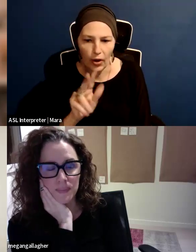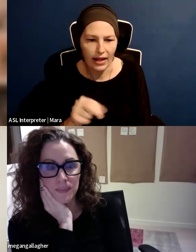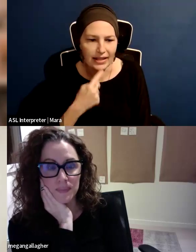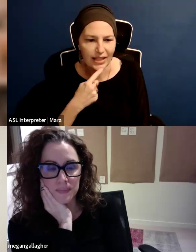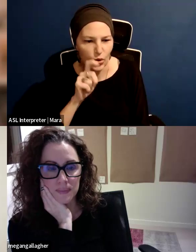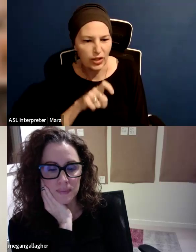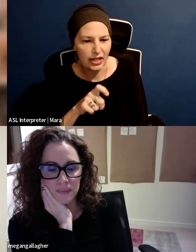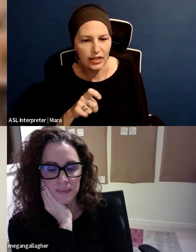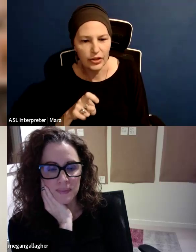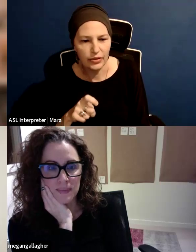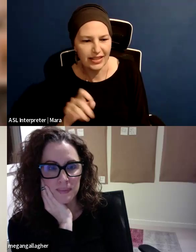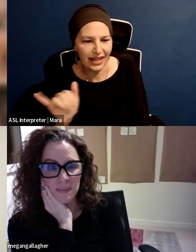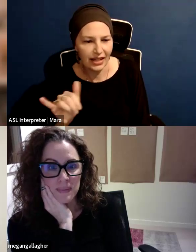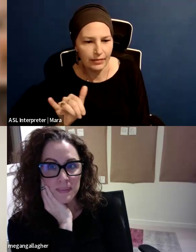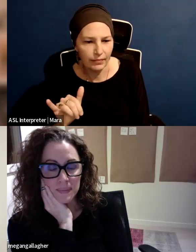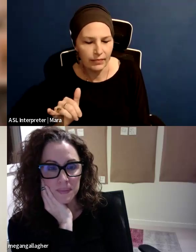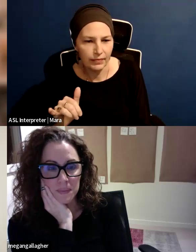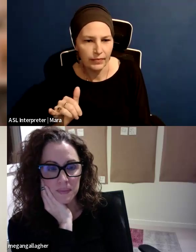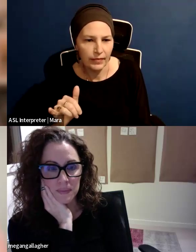It's a sense of